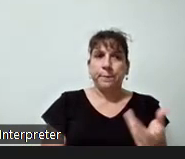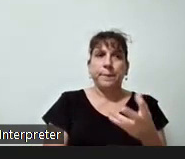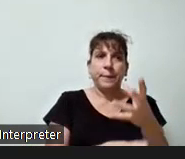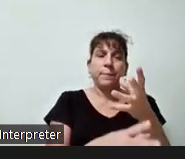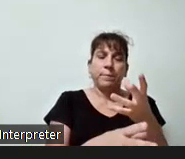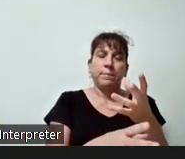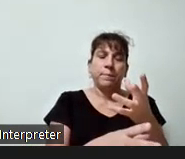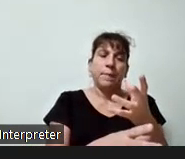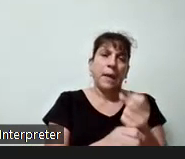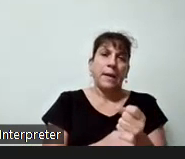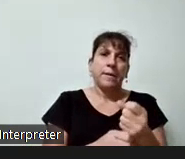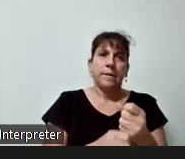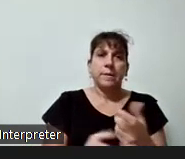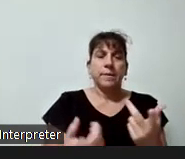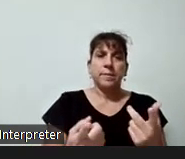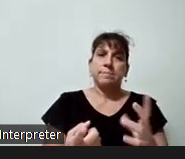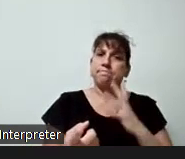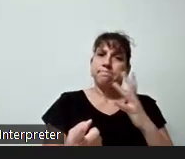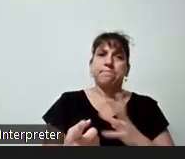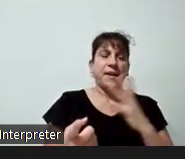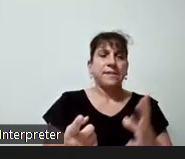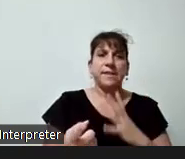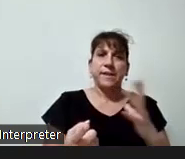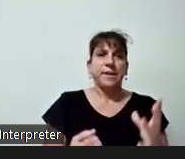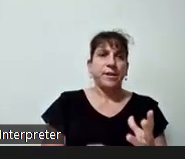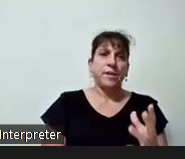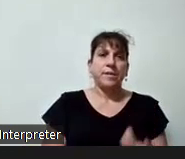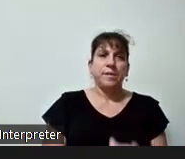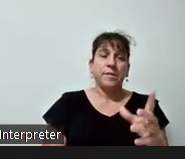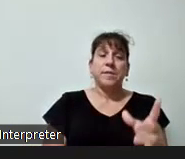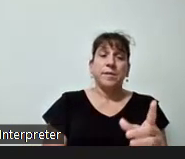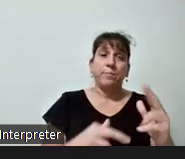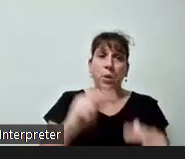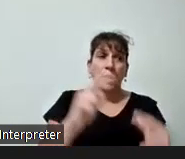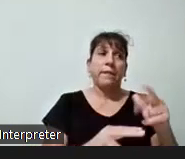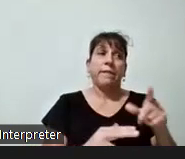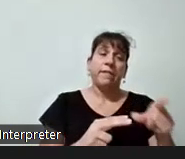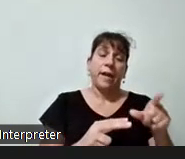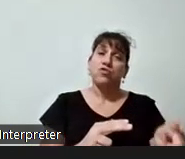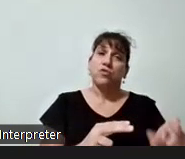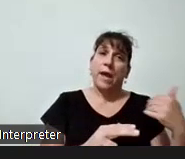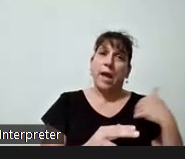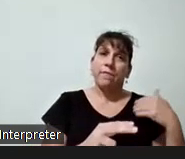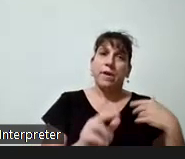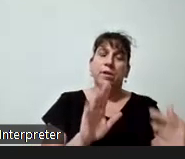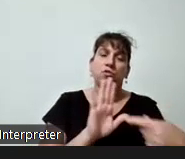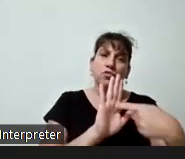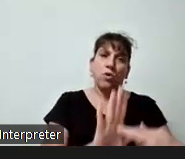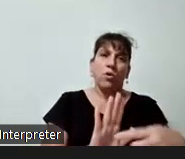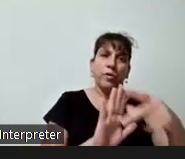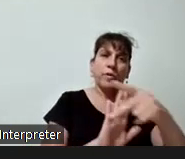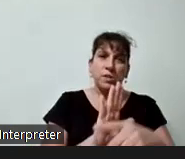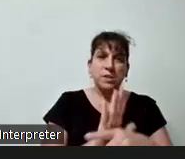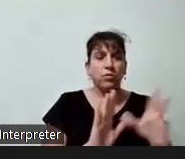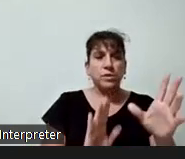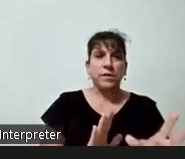state-of-the-art building that the students deserve, and that is reflective of the principles that Prince George's County Public